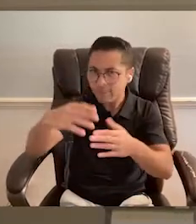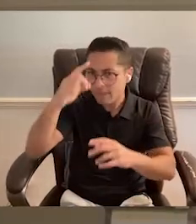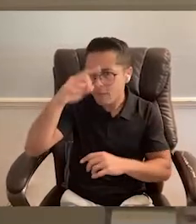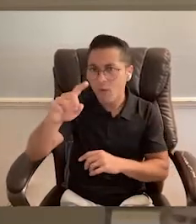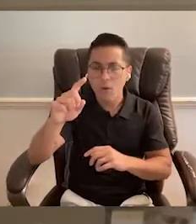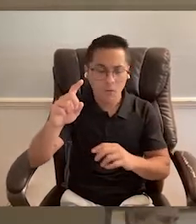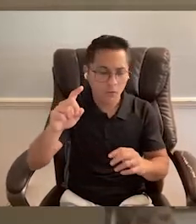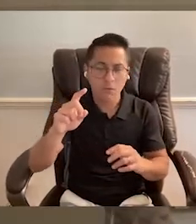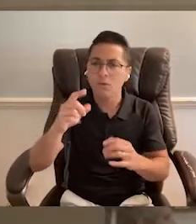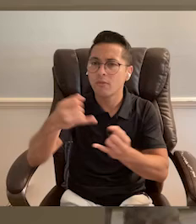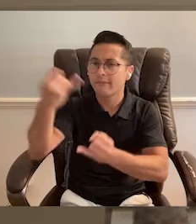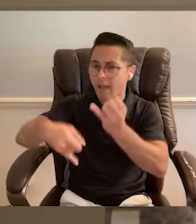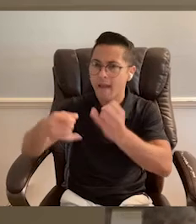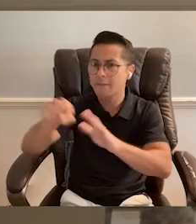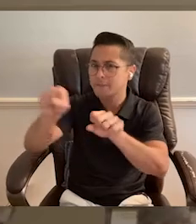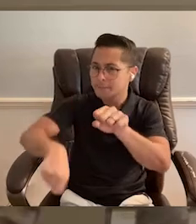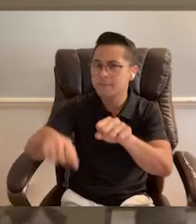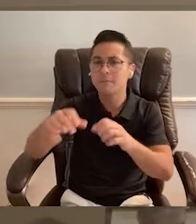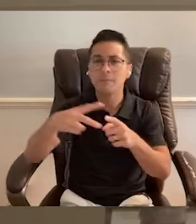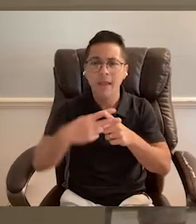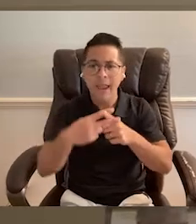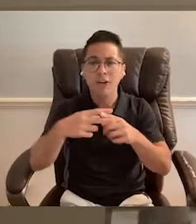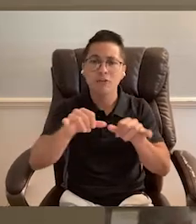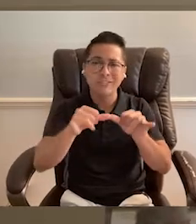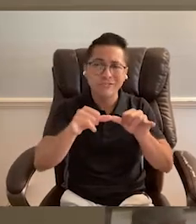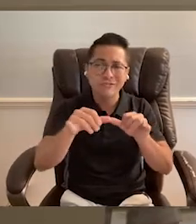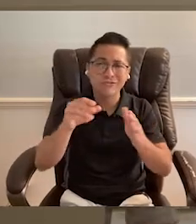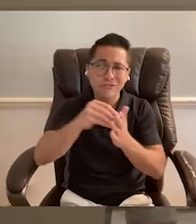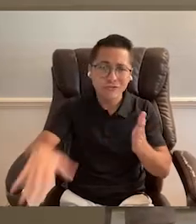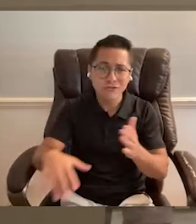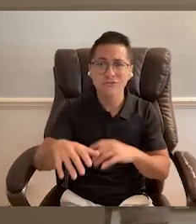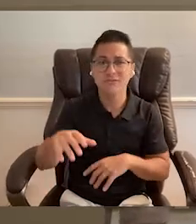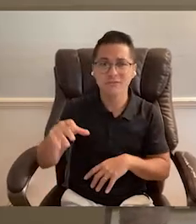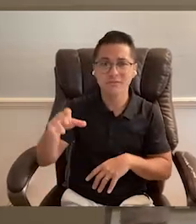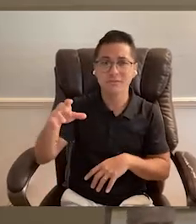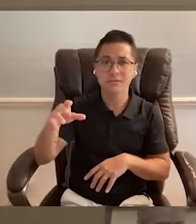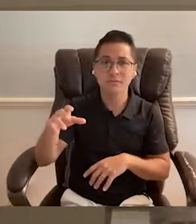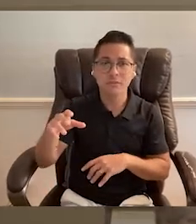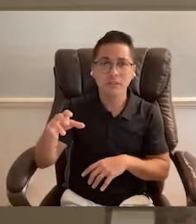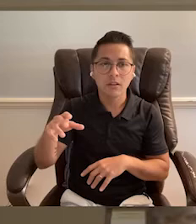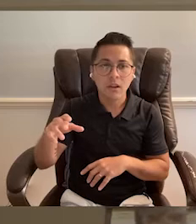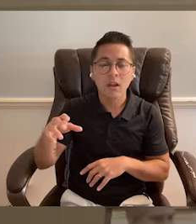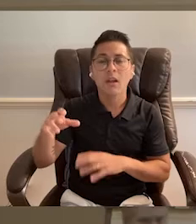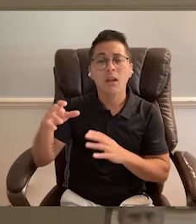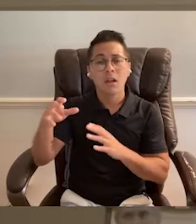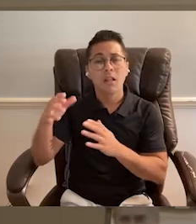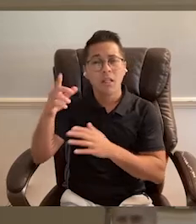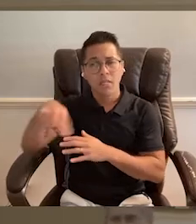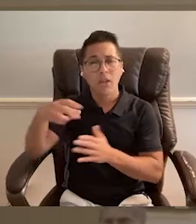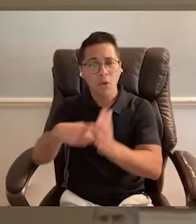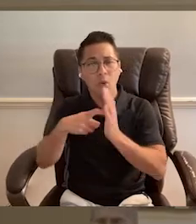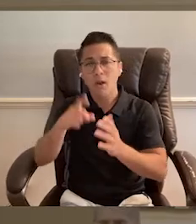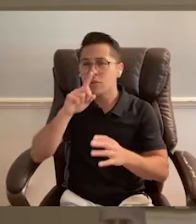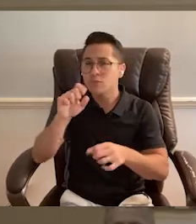solutions. And I'll share some of those with you. Dr. Al-Qasemi is going to talk about some of our research projects. And then kind